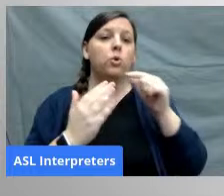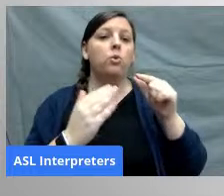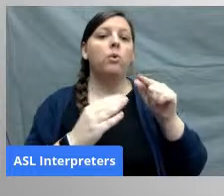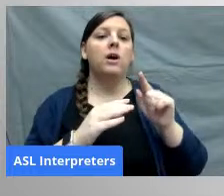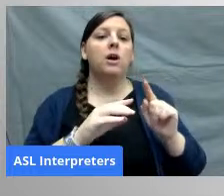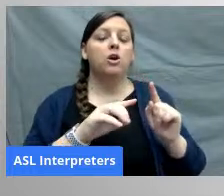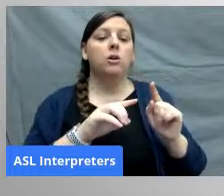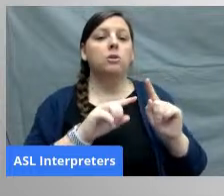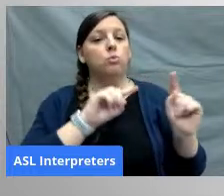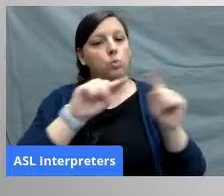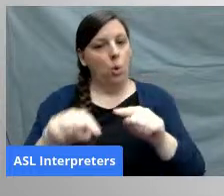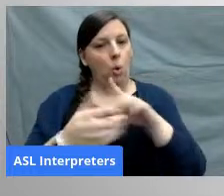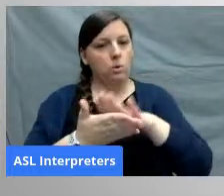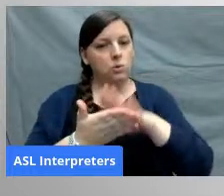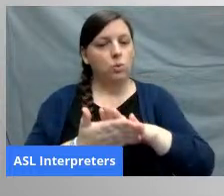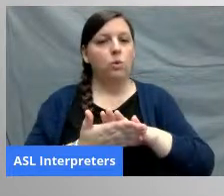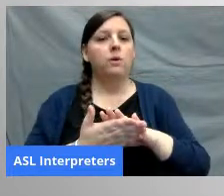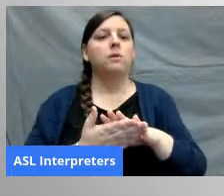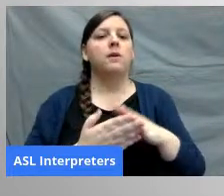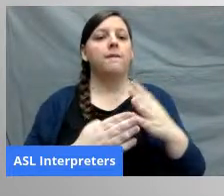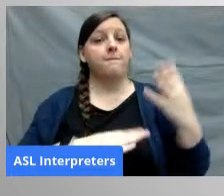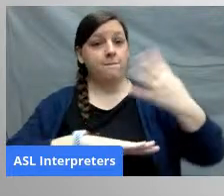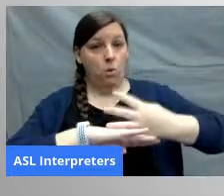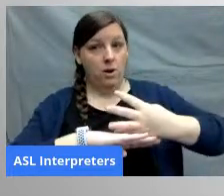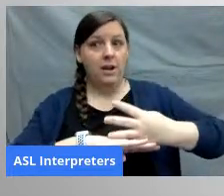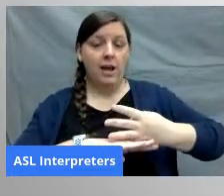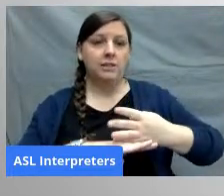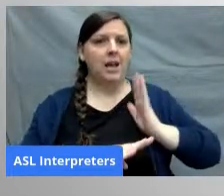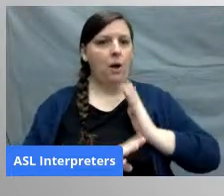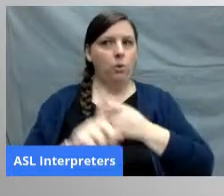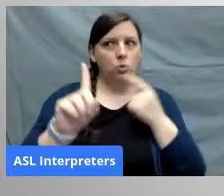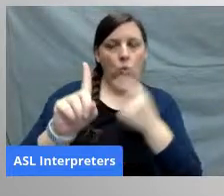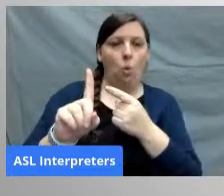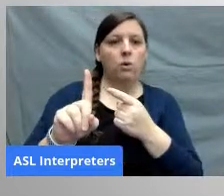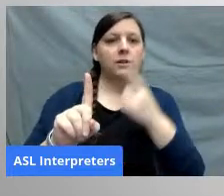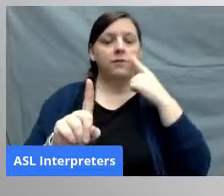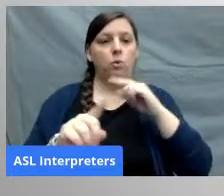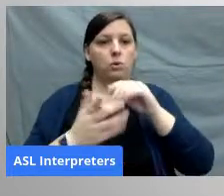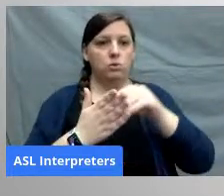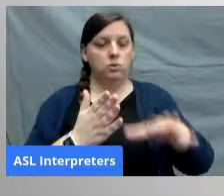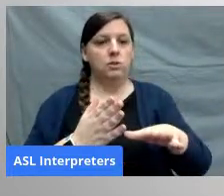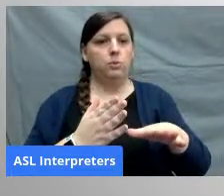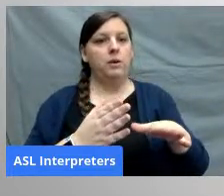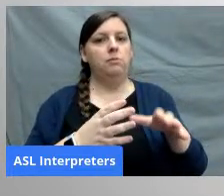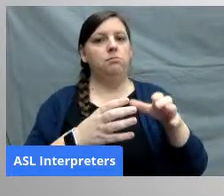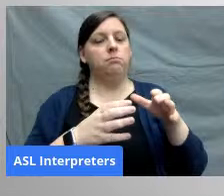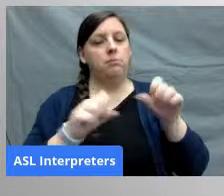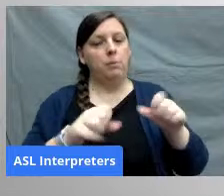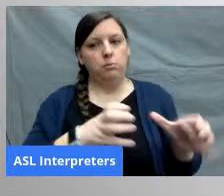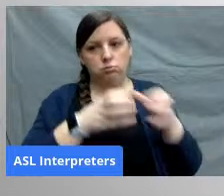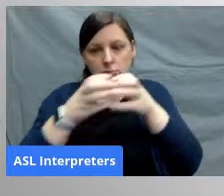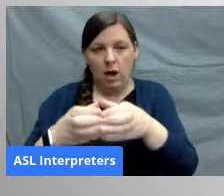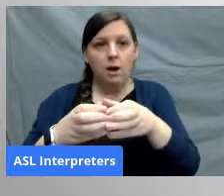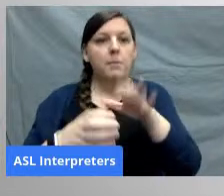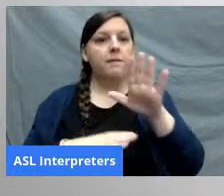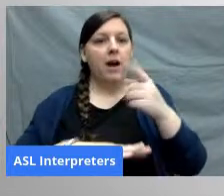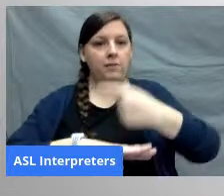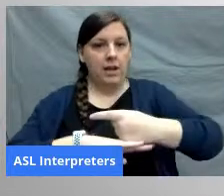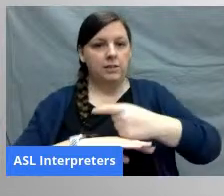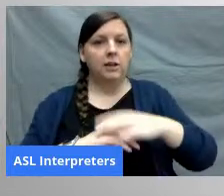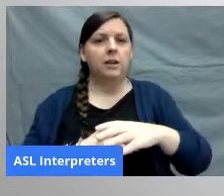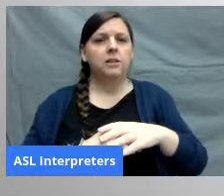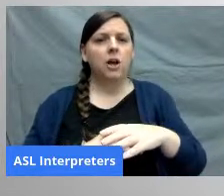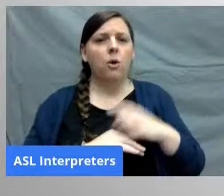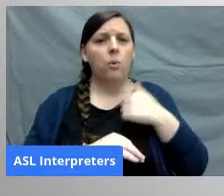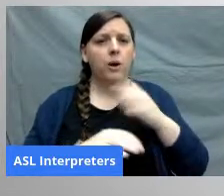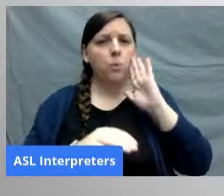is to have everyone at 5 days. So phase 1 will begin February 15th. While our adaptive students